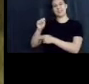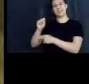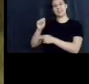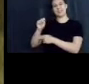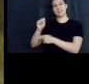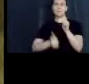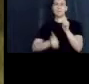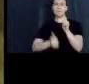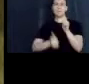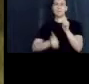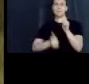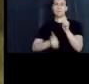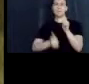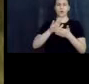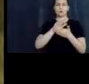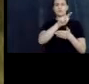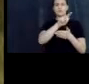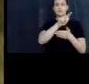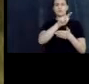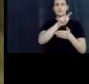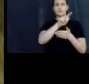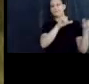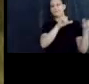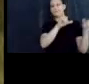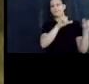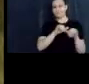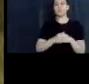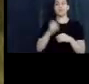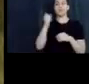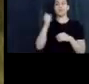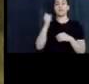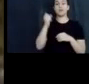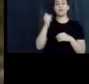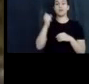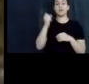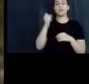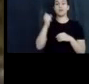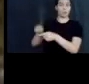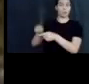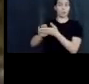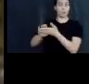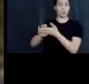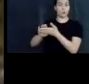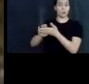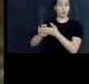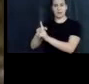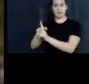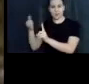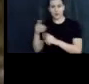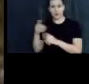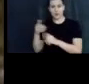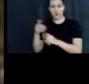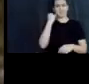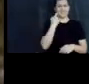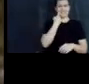students that are going to be attending college for the first time. So whether you're just graduating high school, maybe you took a few years off of high school, but you